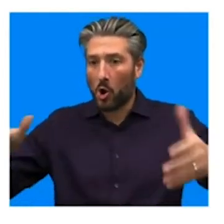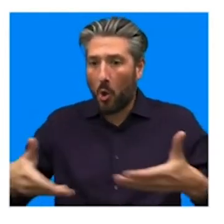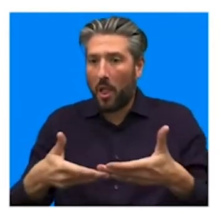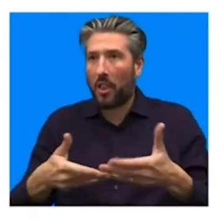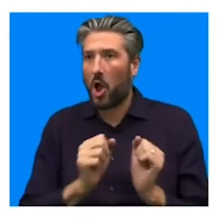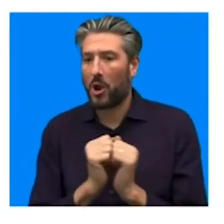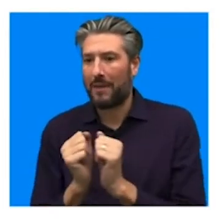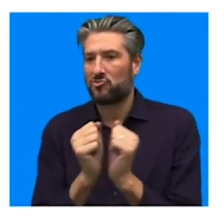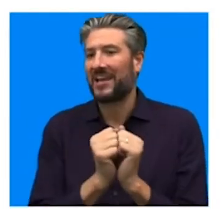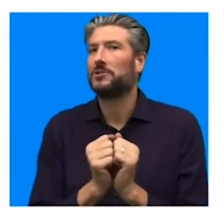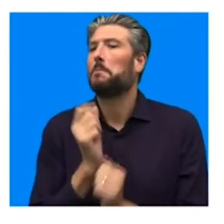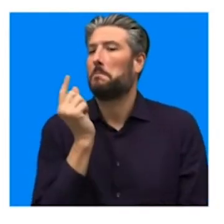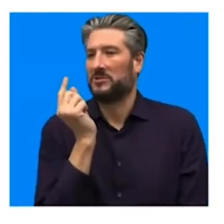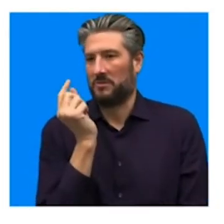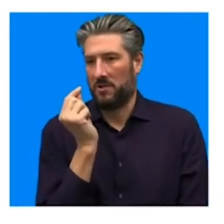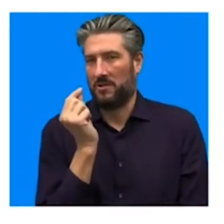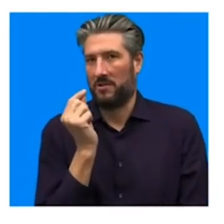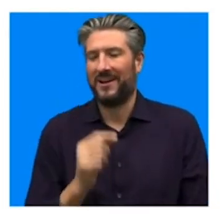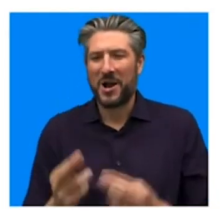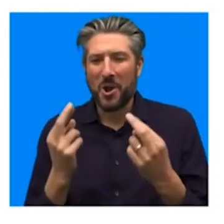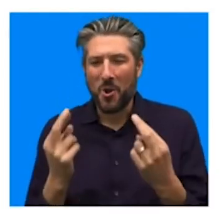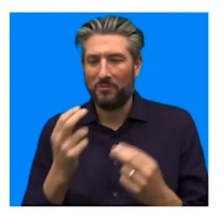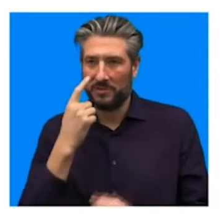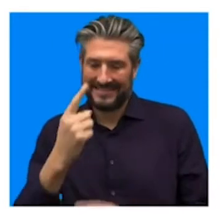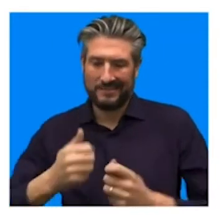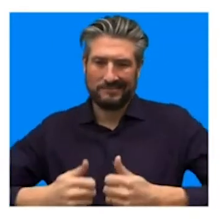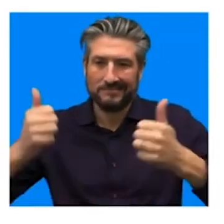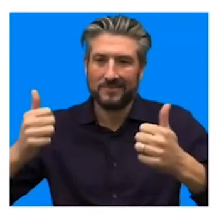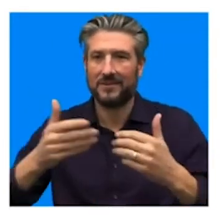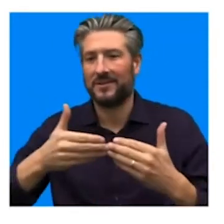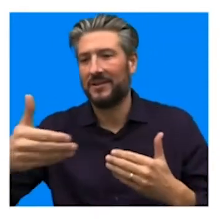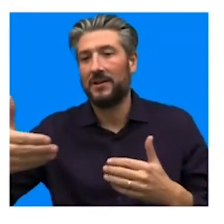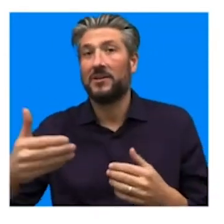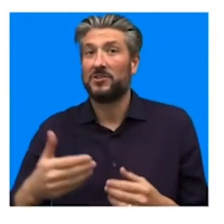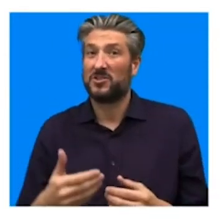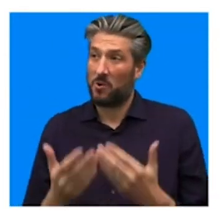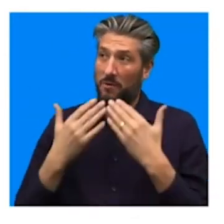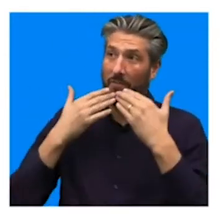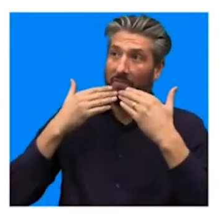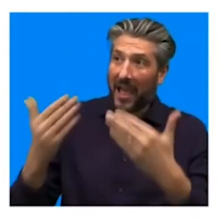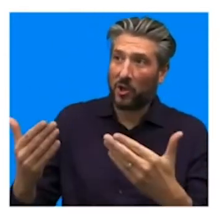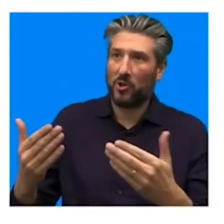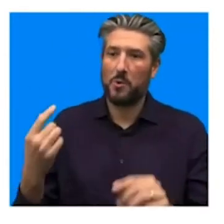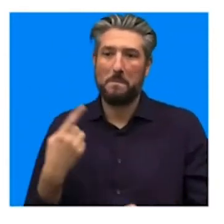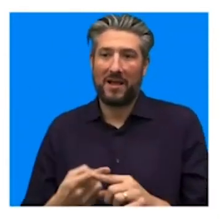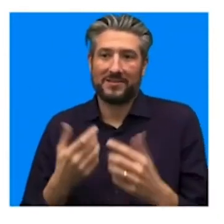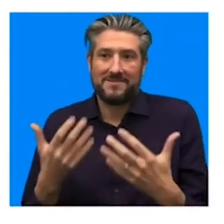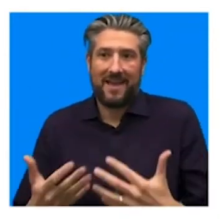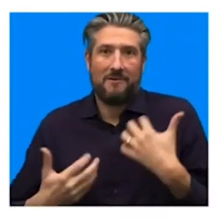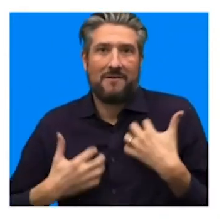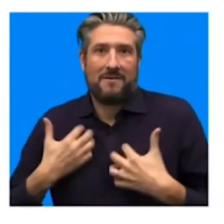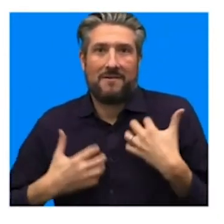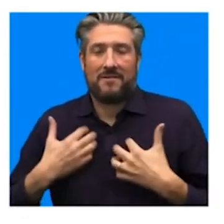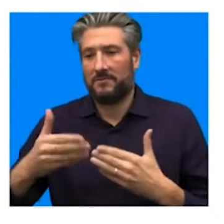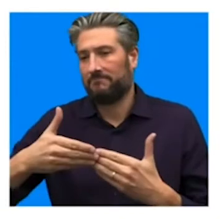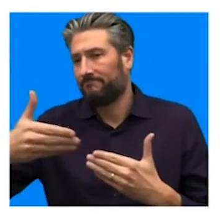will come of it, has made that possible. So big thanks, and we're in very exciting times going forward. Excellent,